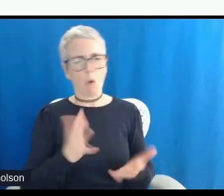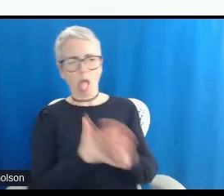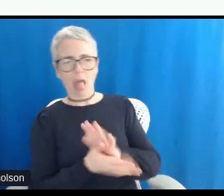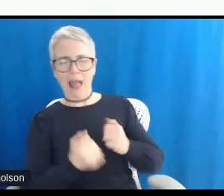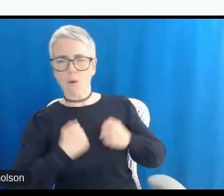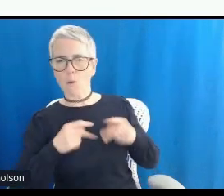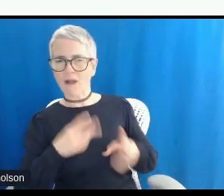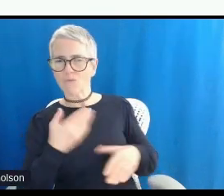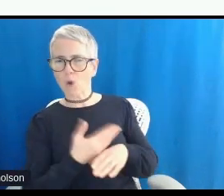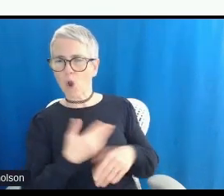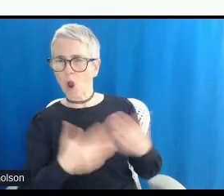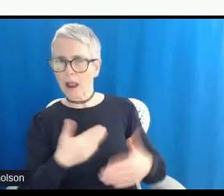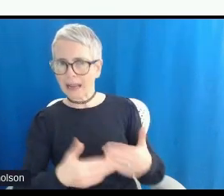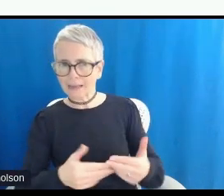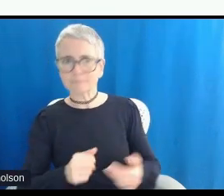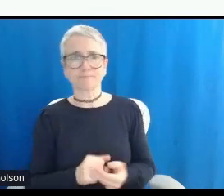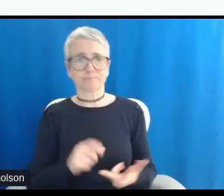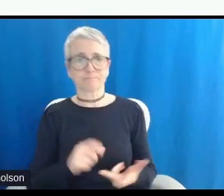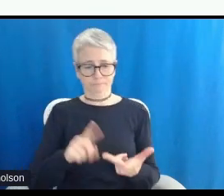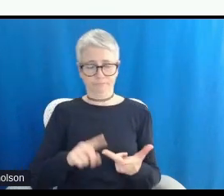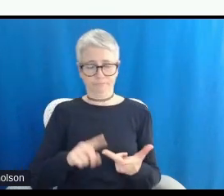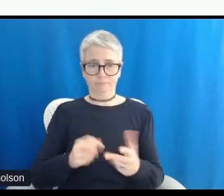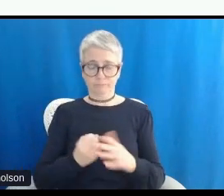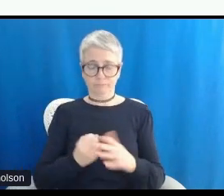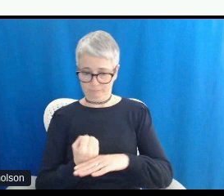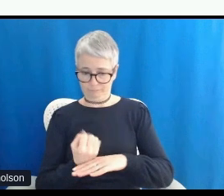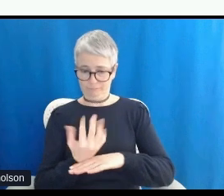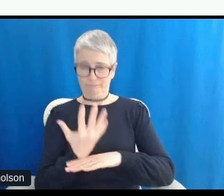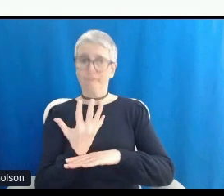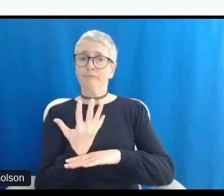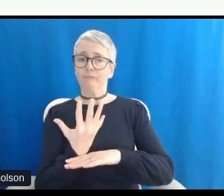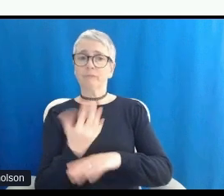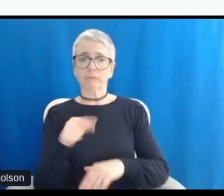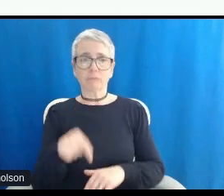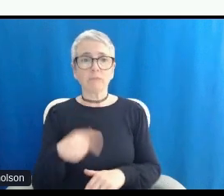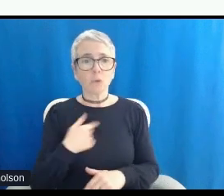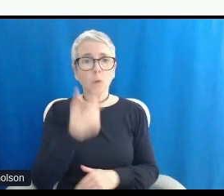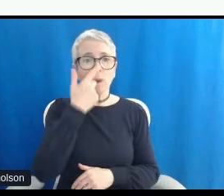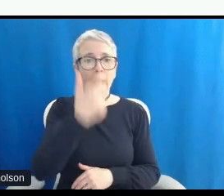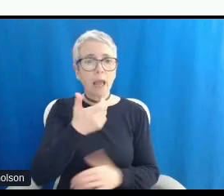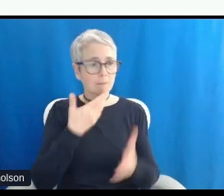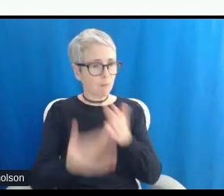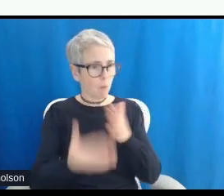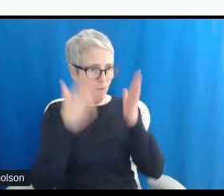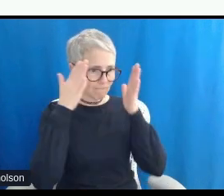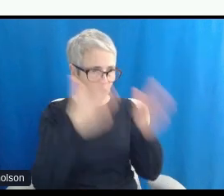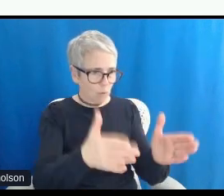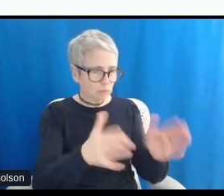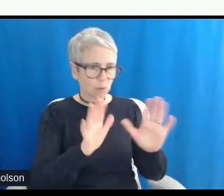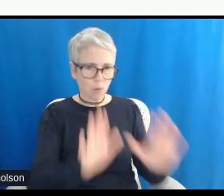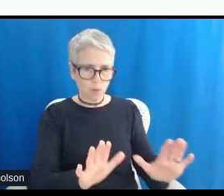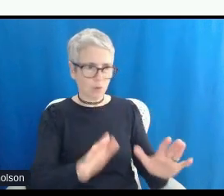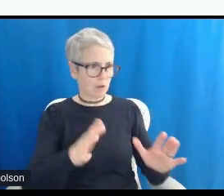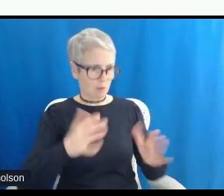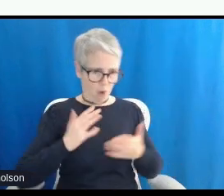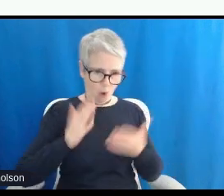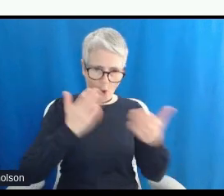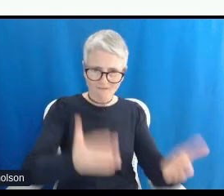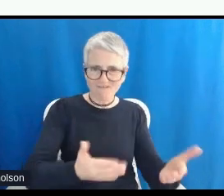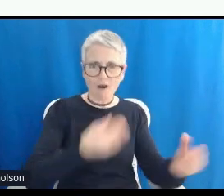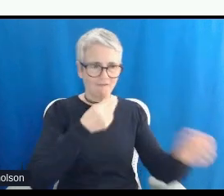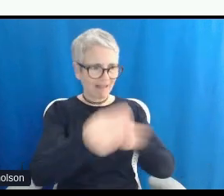have a focus on disability inclusion within our individual working conditions. We provide flexibility and options